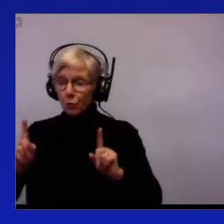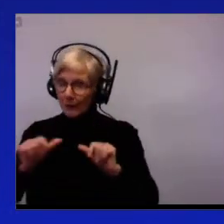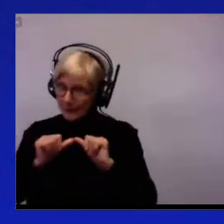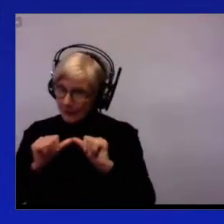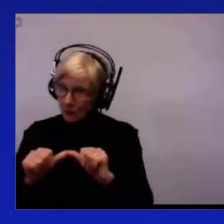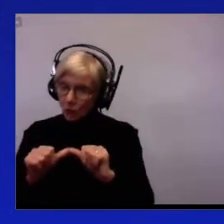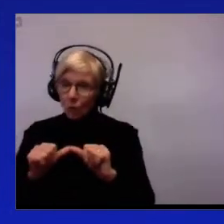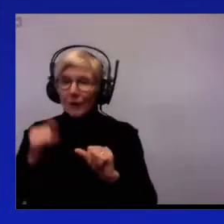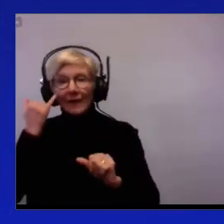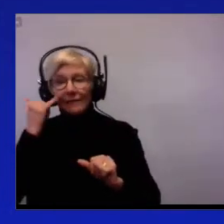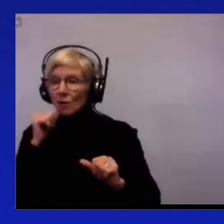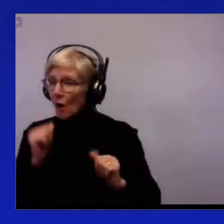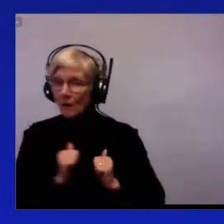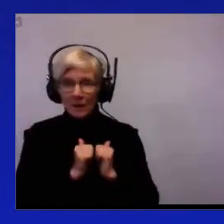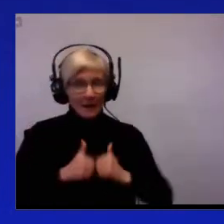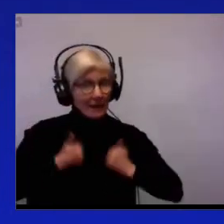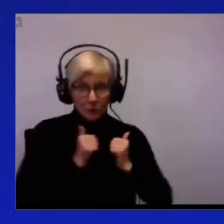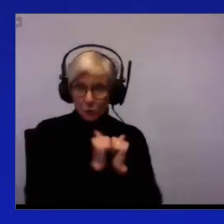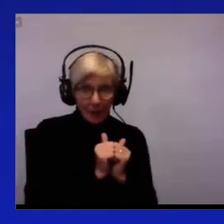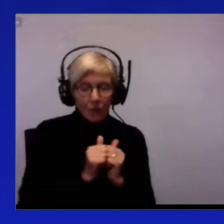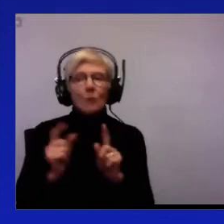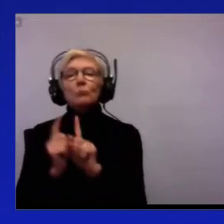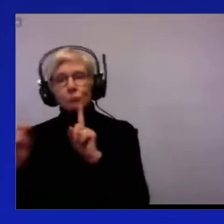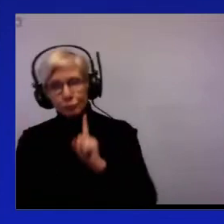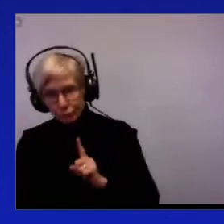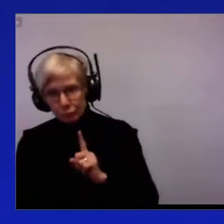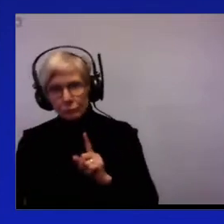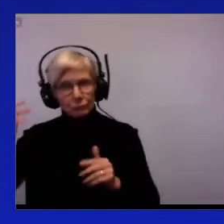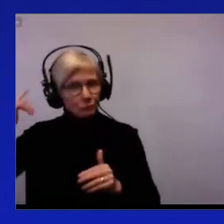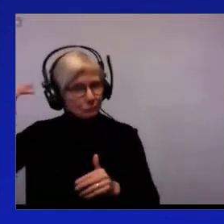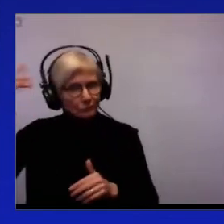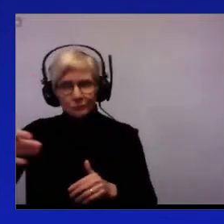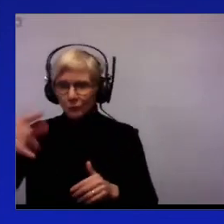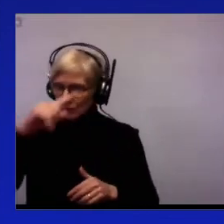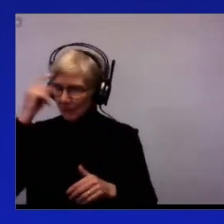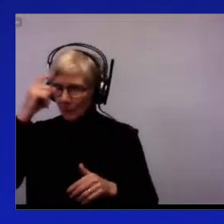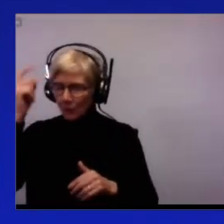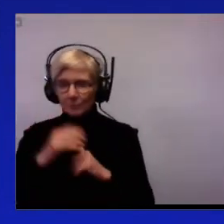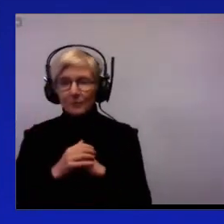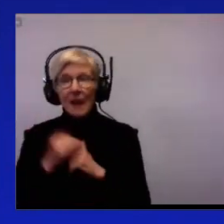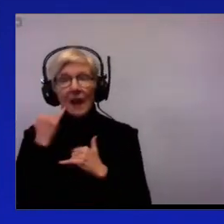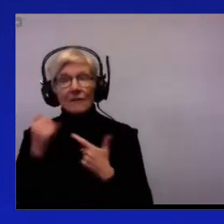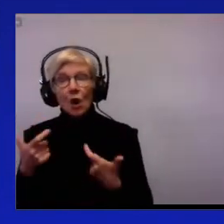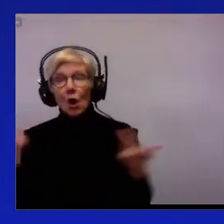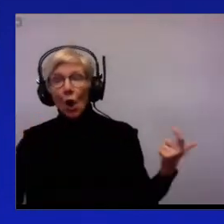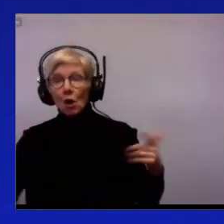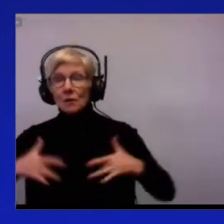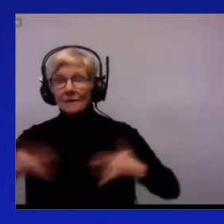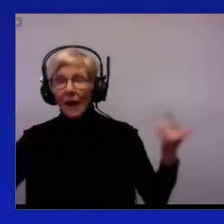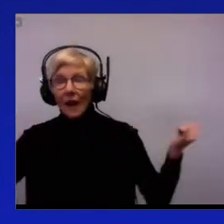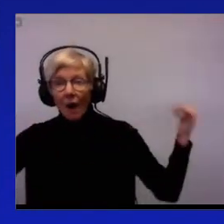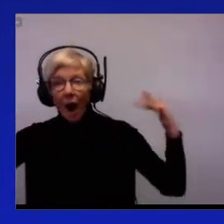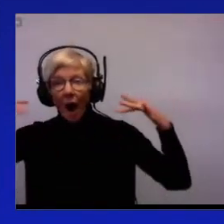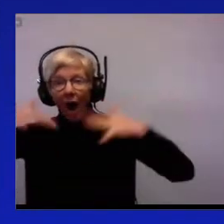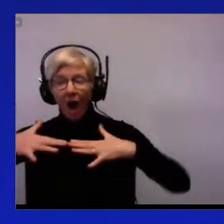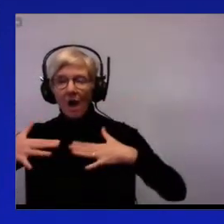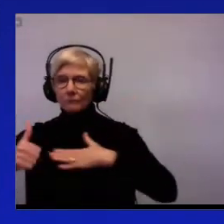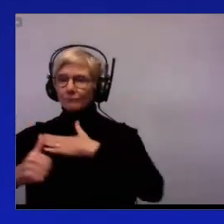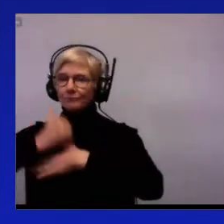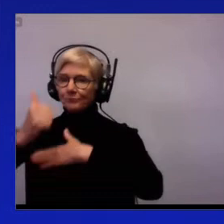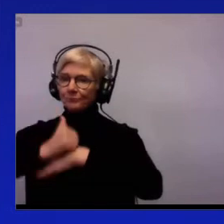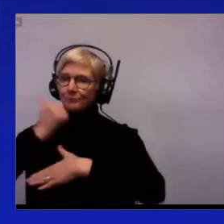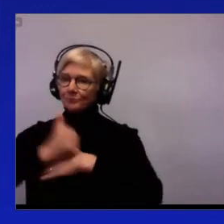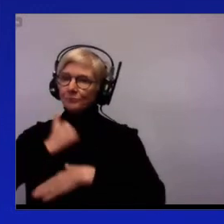for many months into the summer. And the larger the event, the greater the risk. And so we